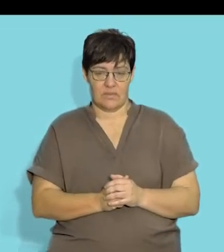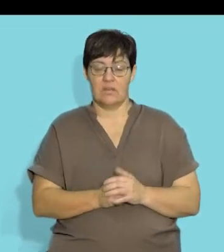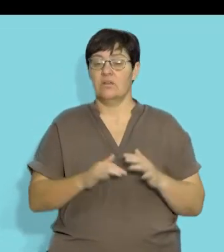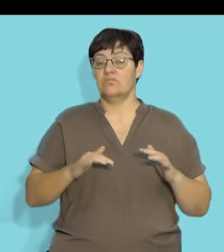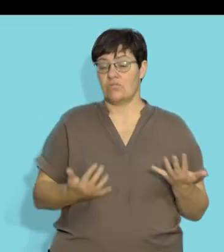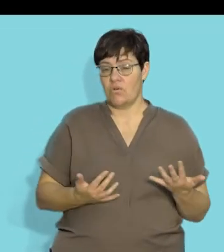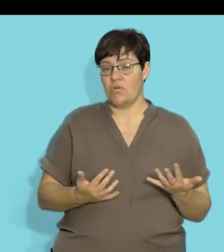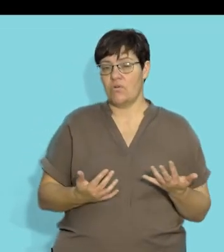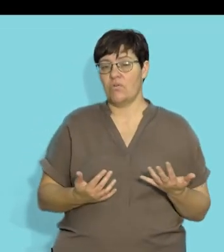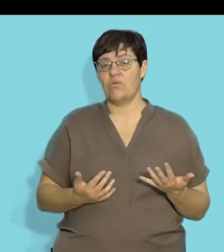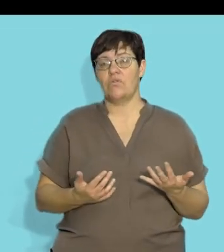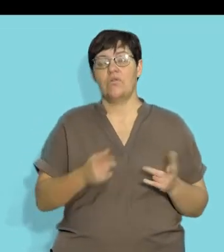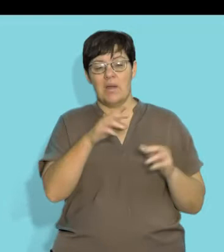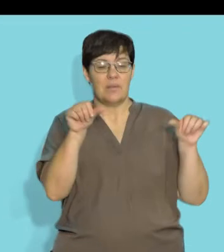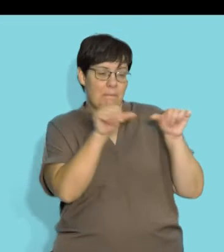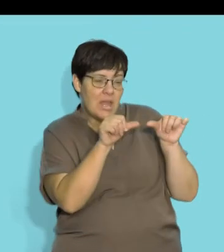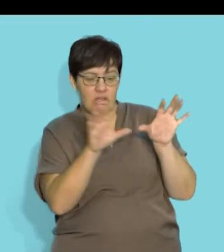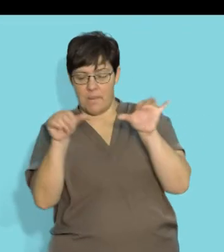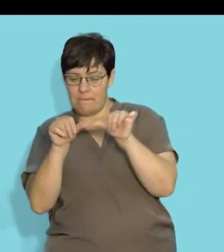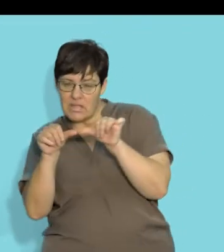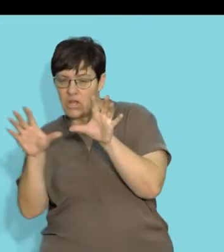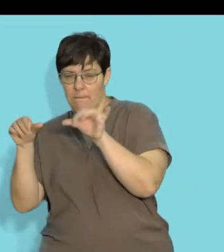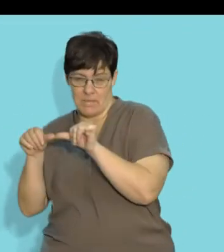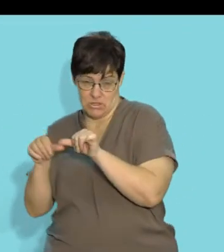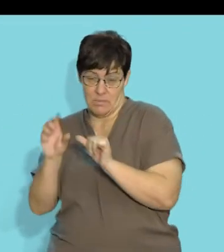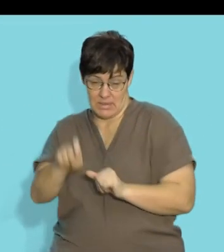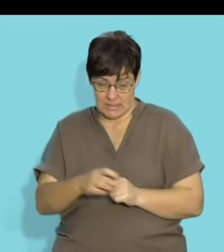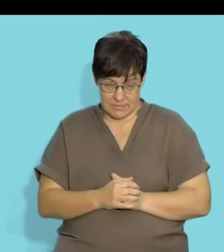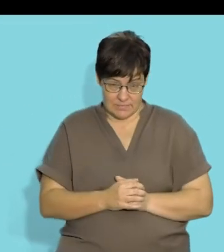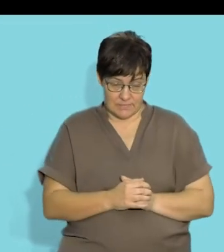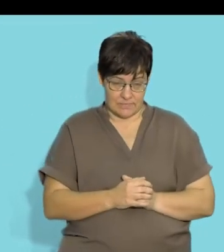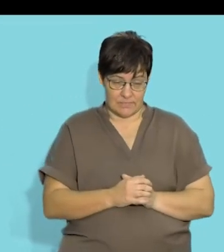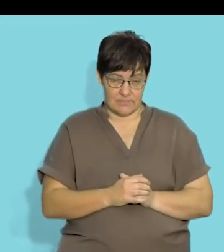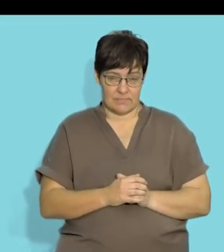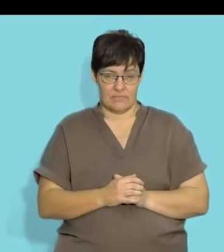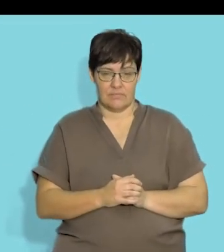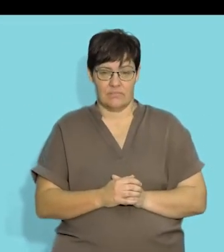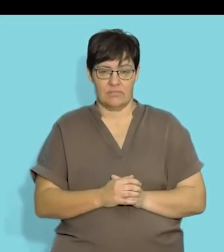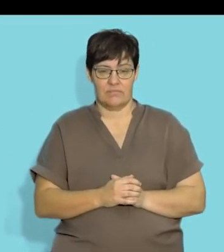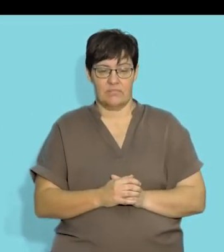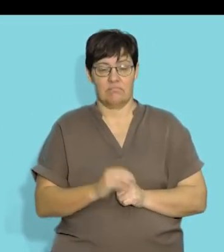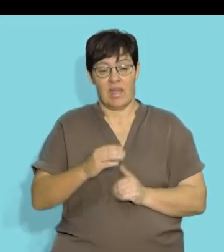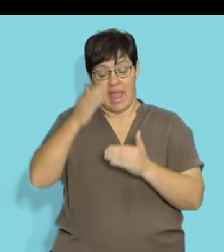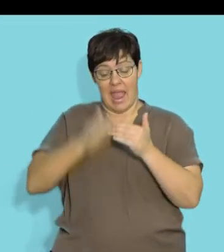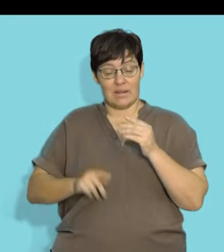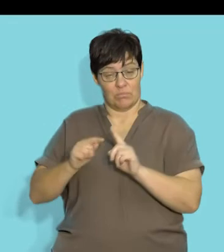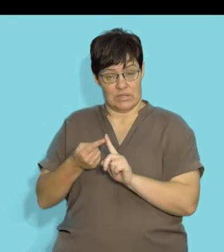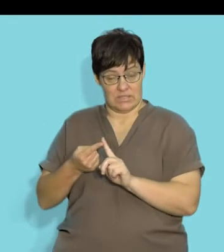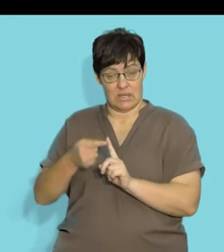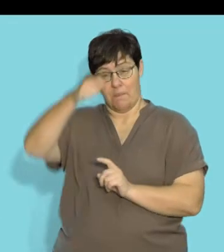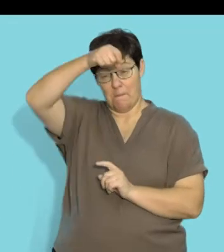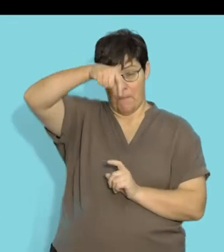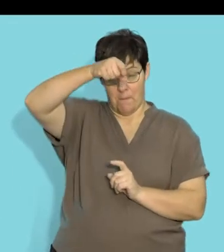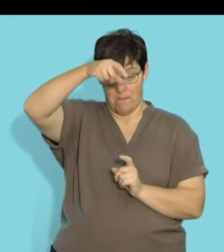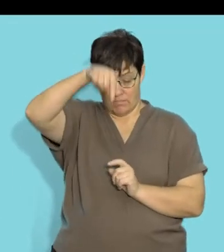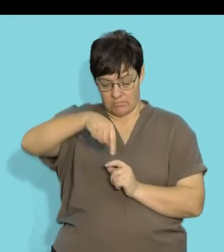conical flask, okay? So it's about, you know, measurement, and more measurement, right? So at the end